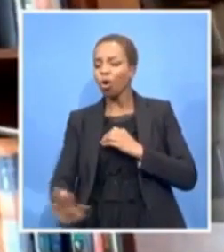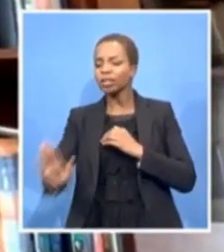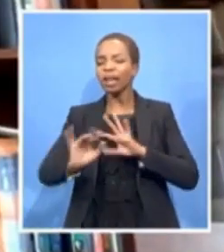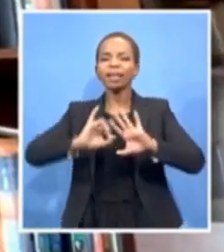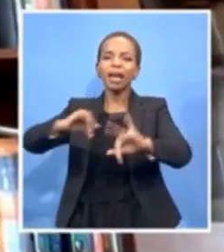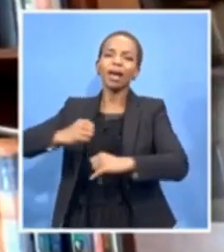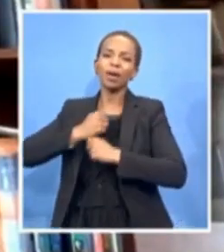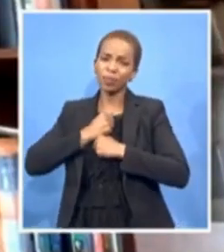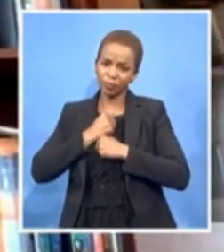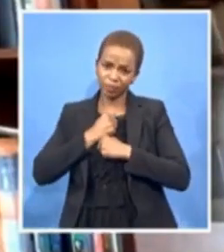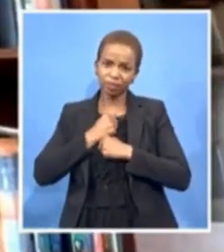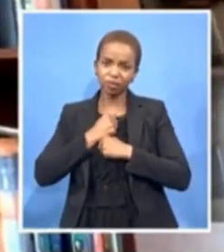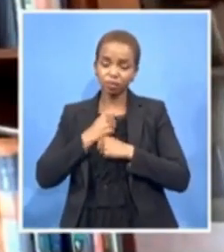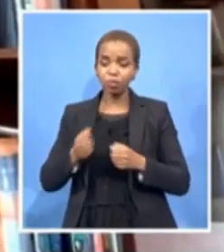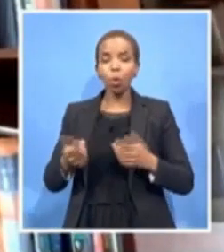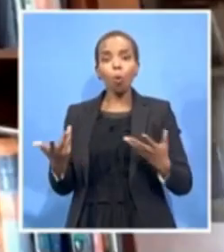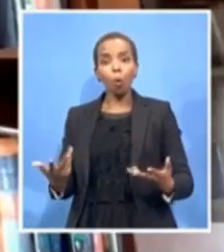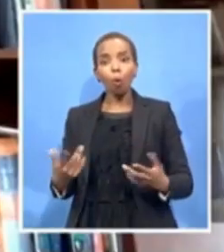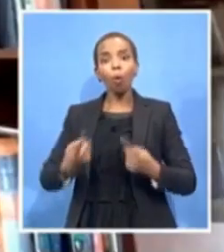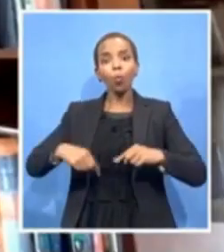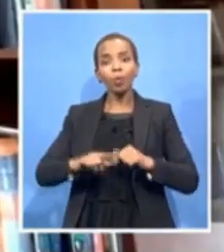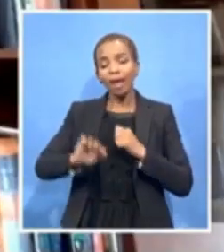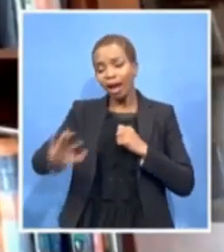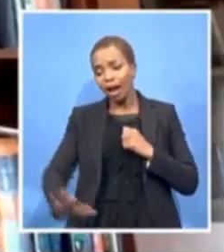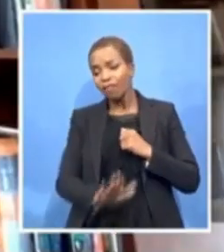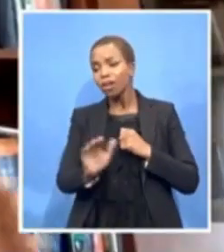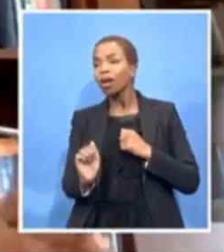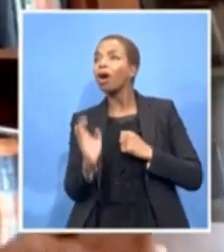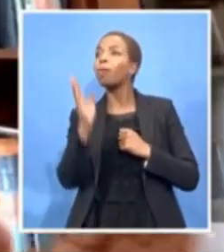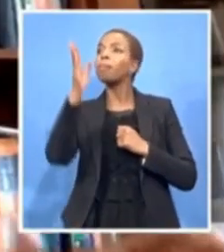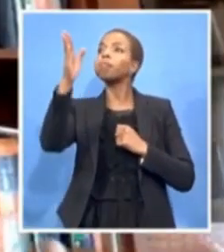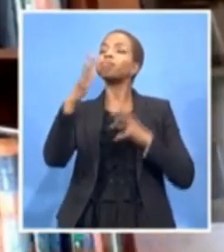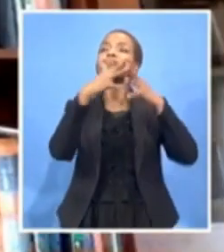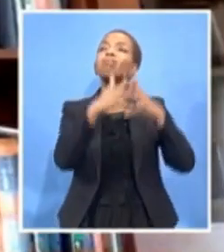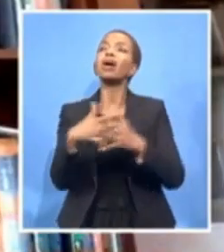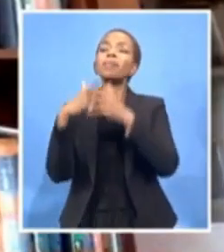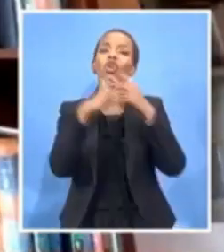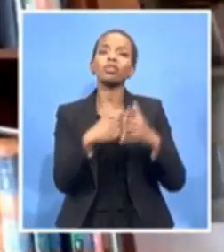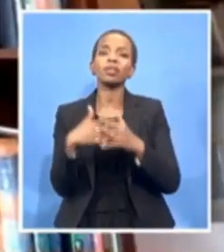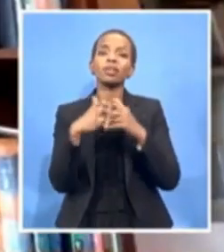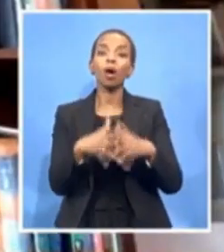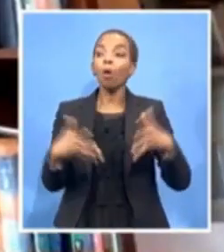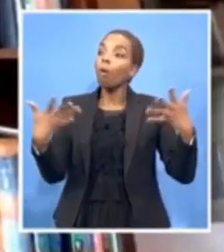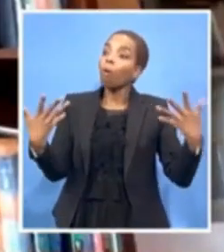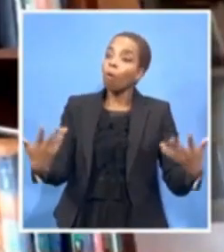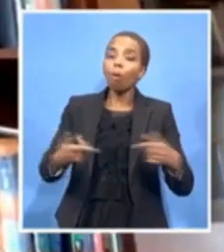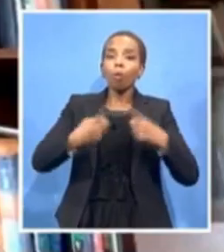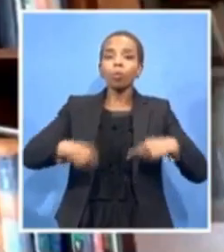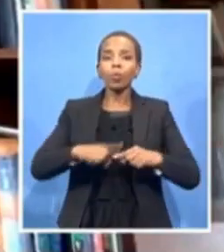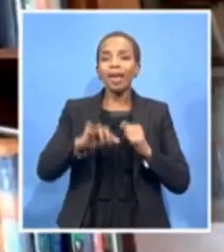States of America, or we are Africans in the Caribbean, whether you are in